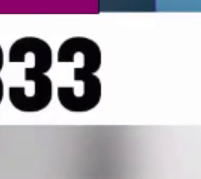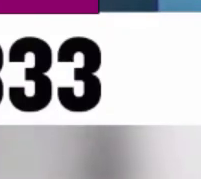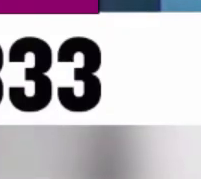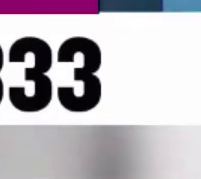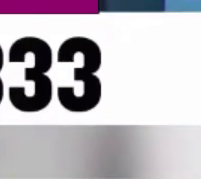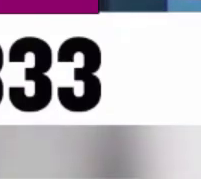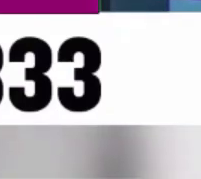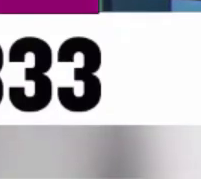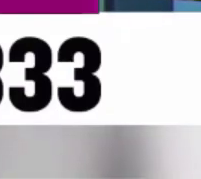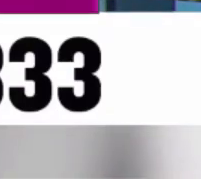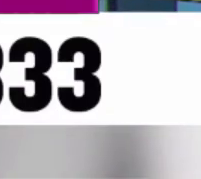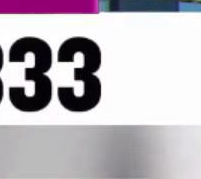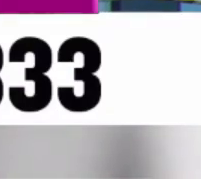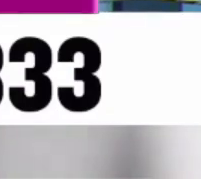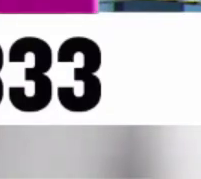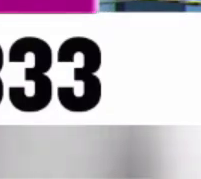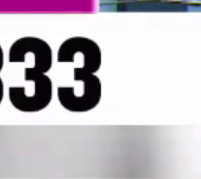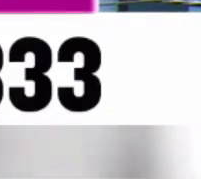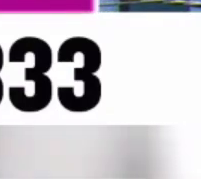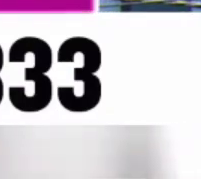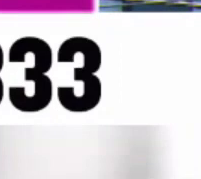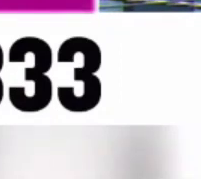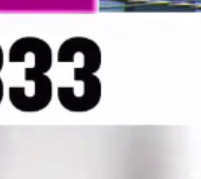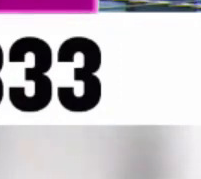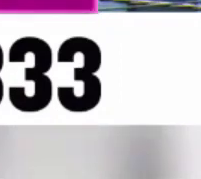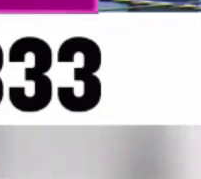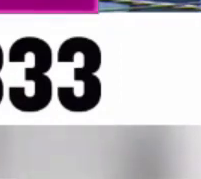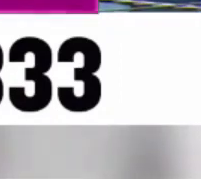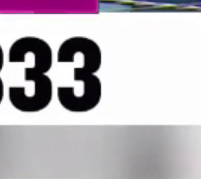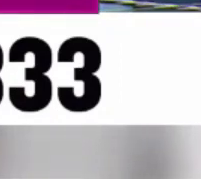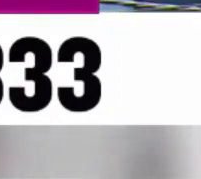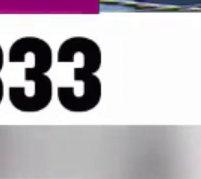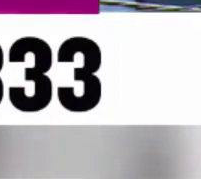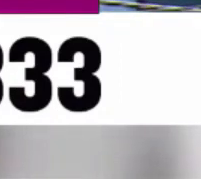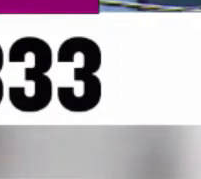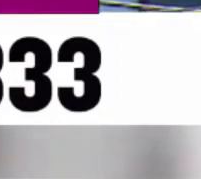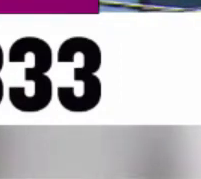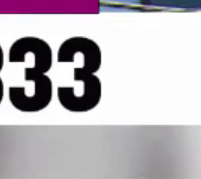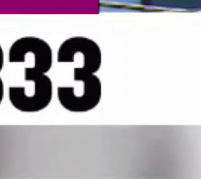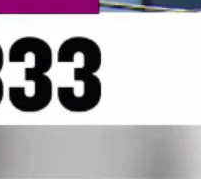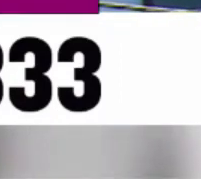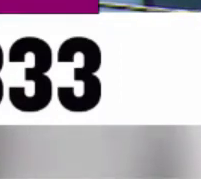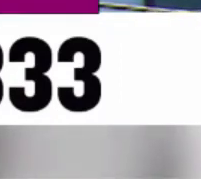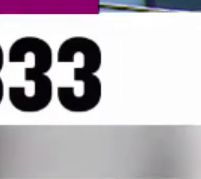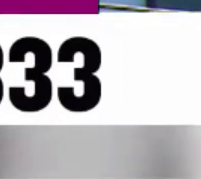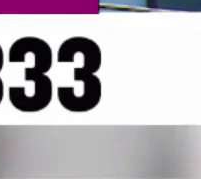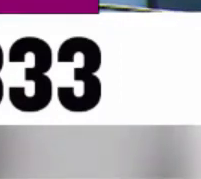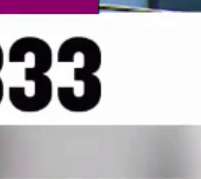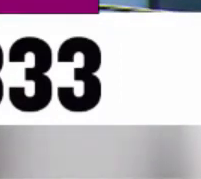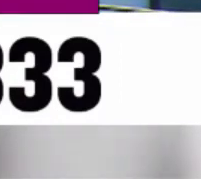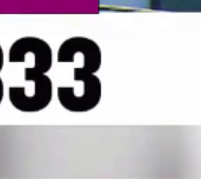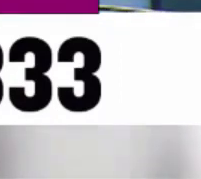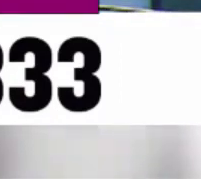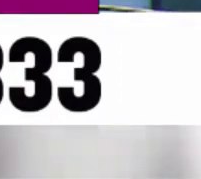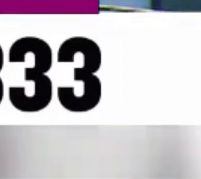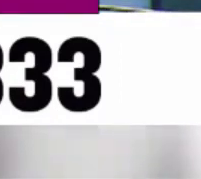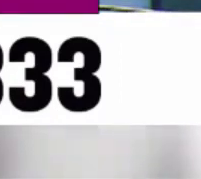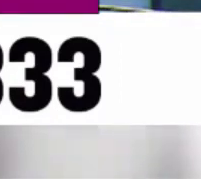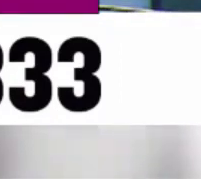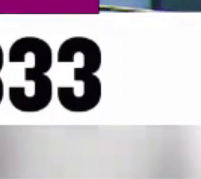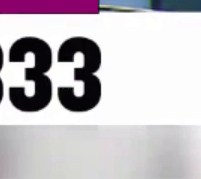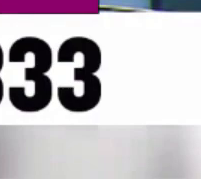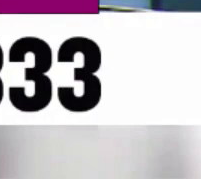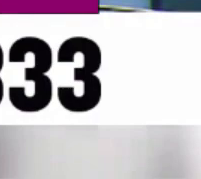Driving School Kibaha, The Amazon Driving School Kigamboni Ferry, The Amazon College ni kisima cha mafanikio.